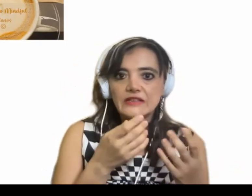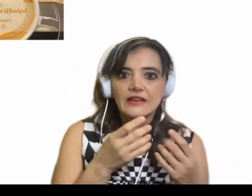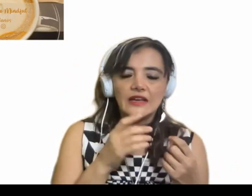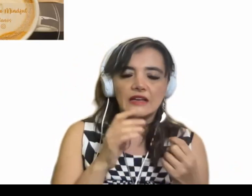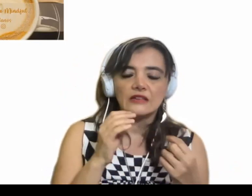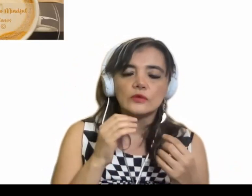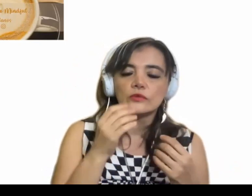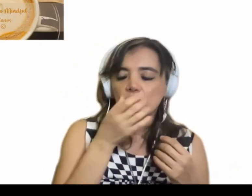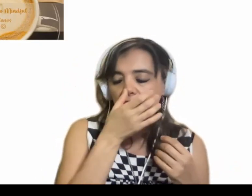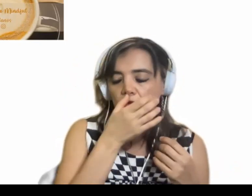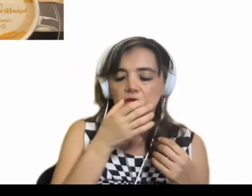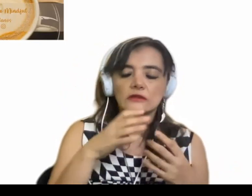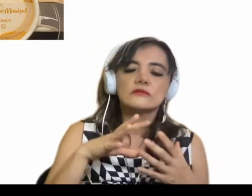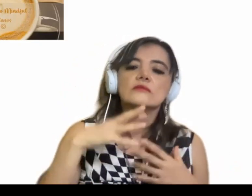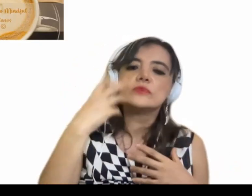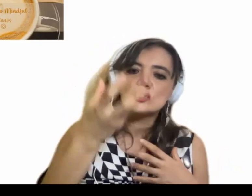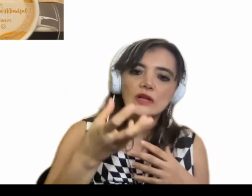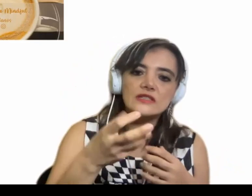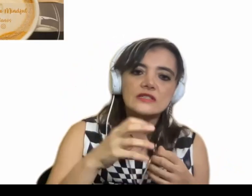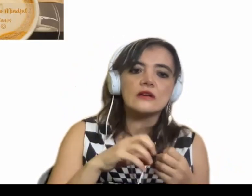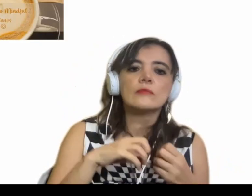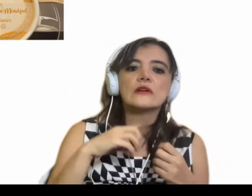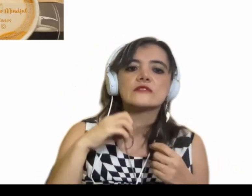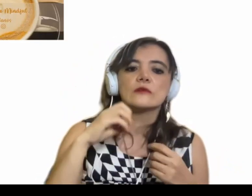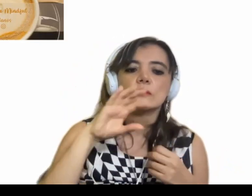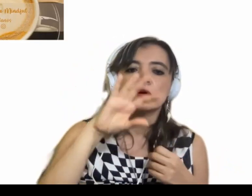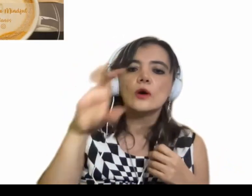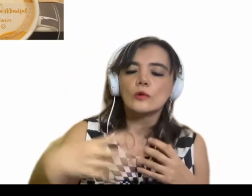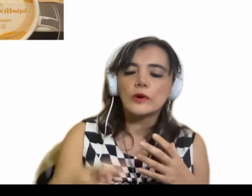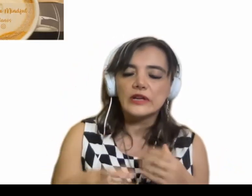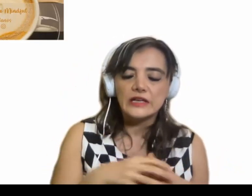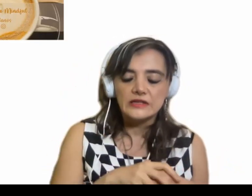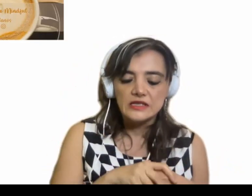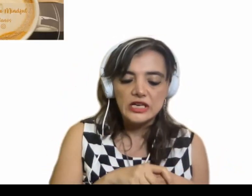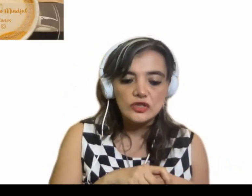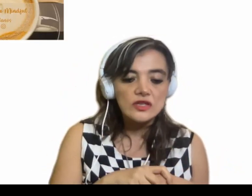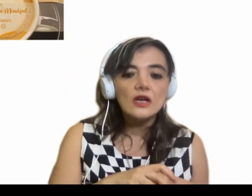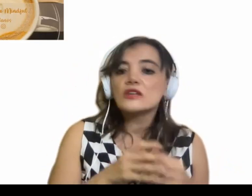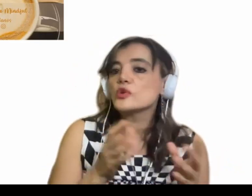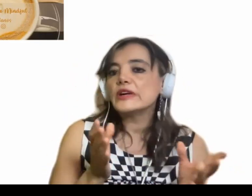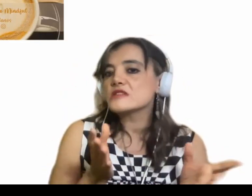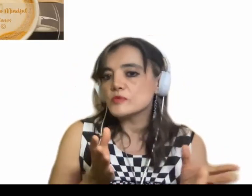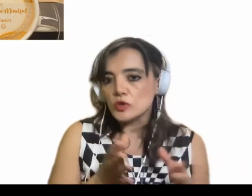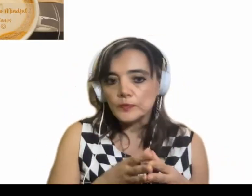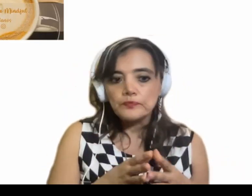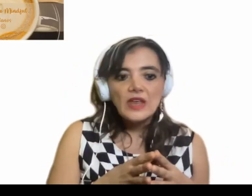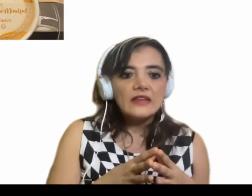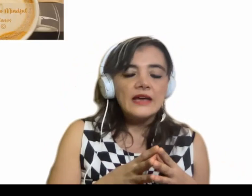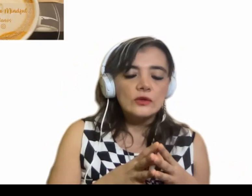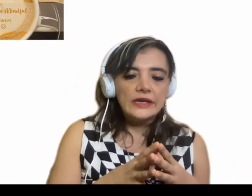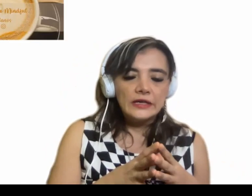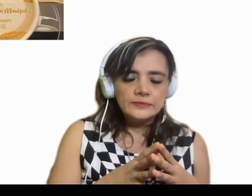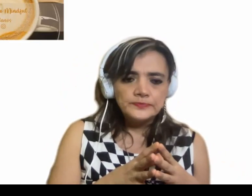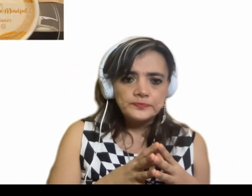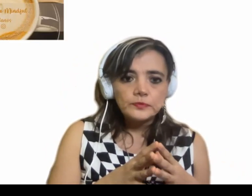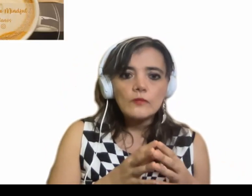more easily and don't depend on visual signals or bodily sensations. So it's up to you.